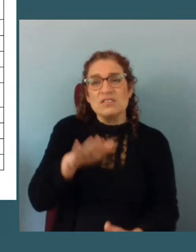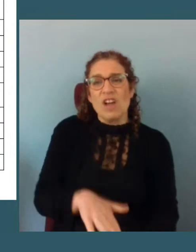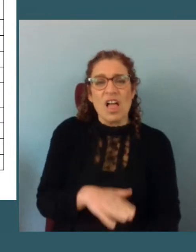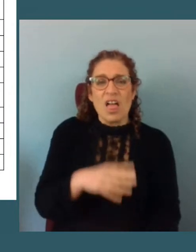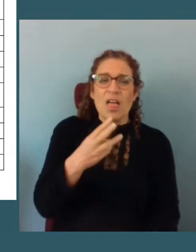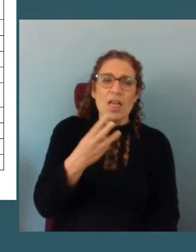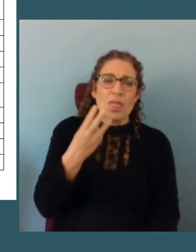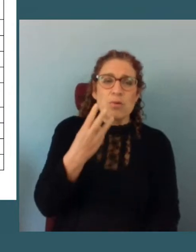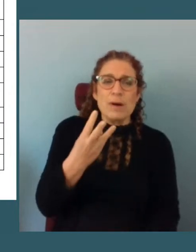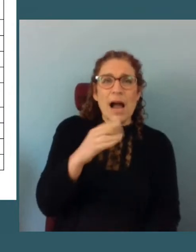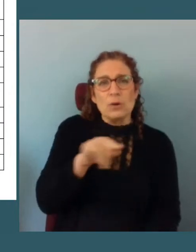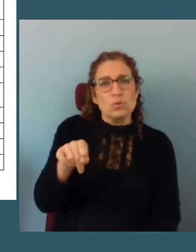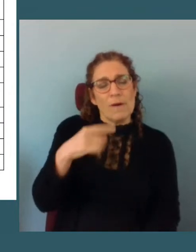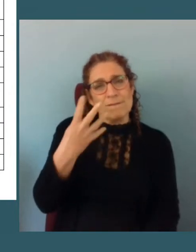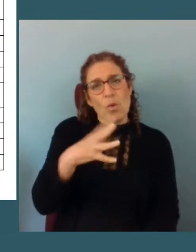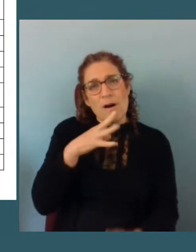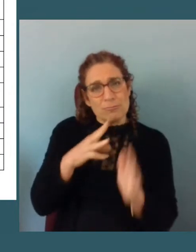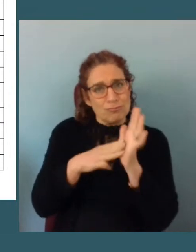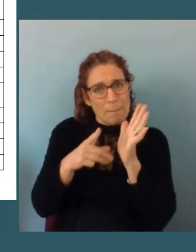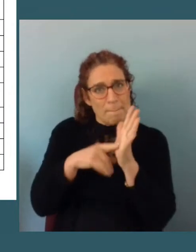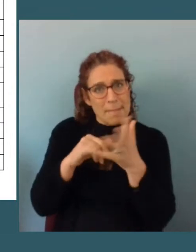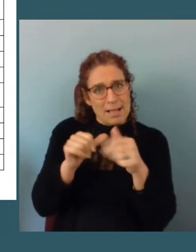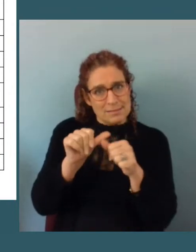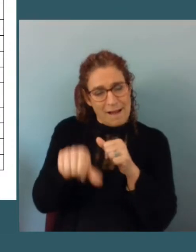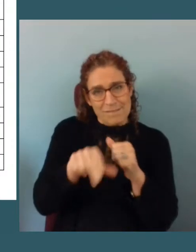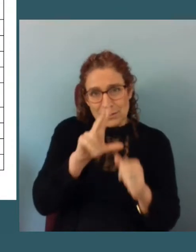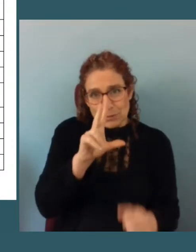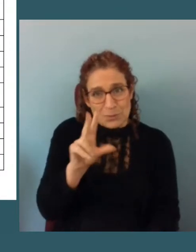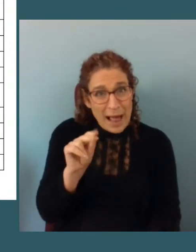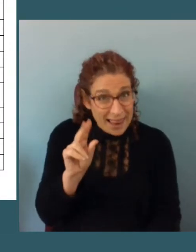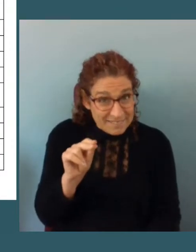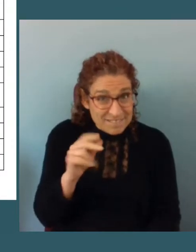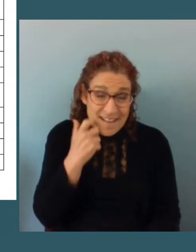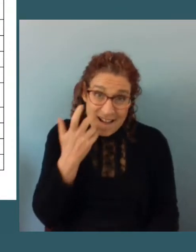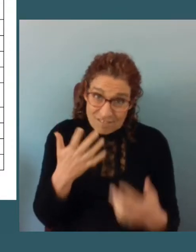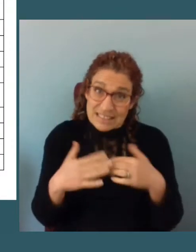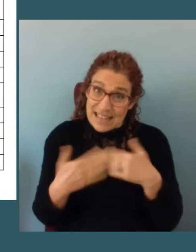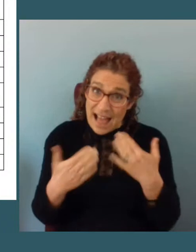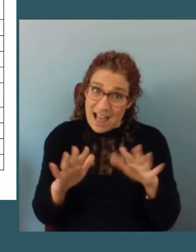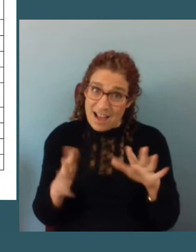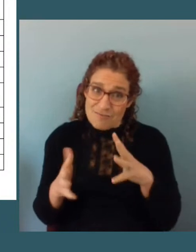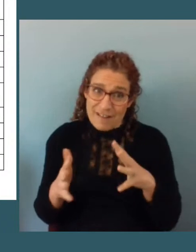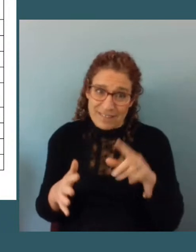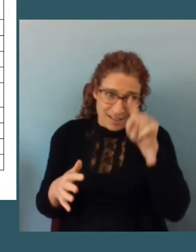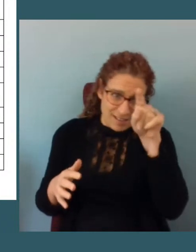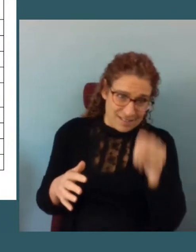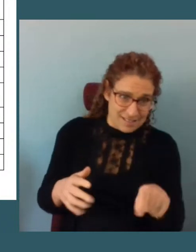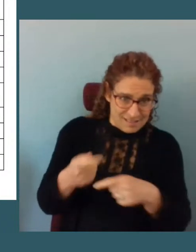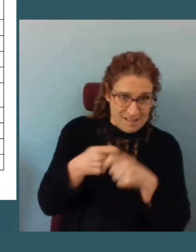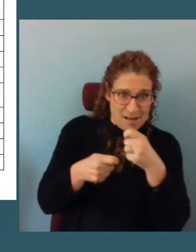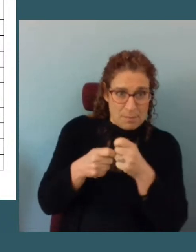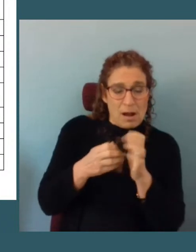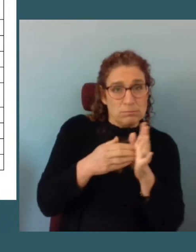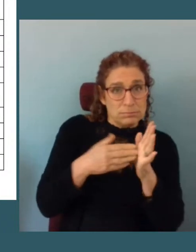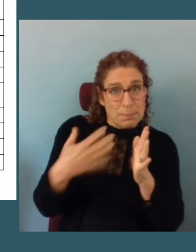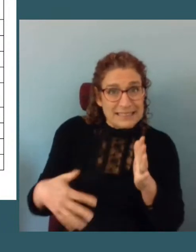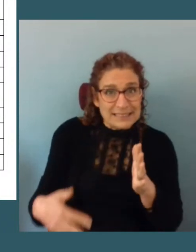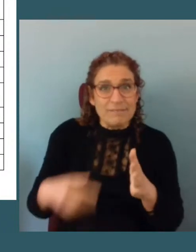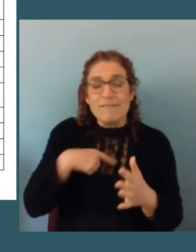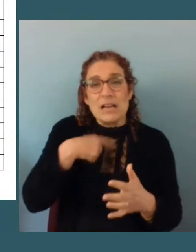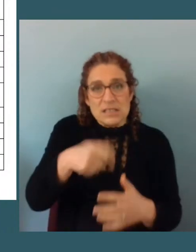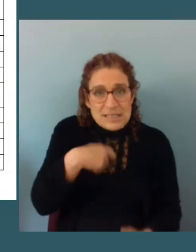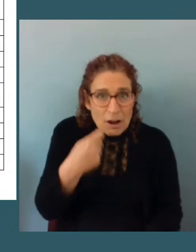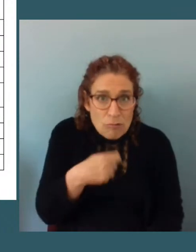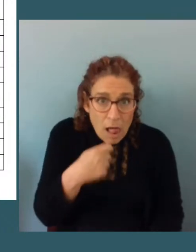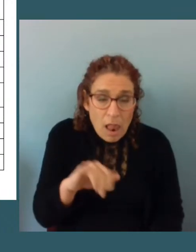after 12 months of age, a day roughly, so that can mount up, especially if having on cereal. They may be having 3